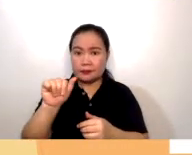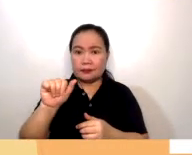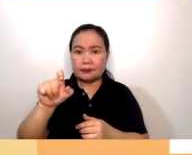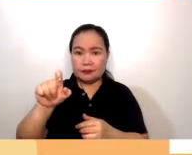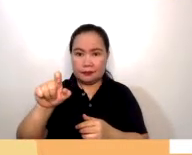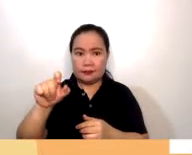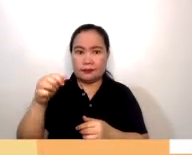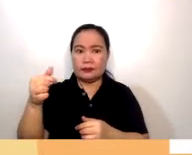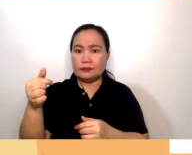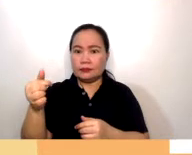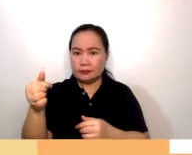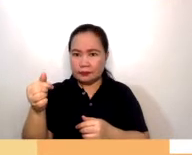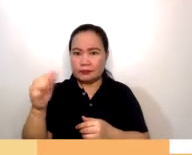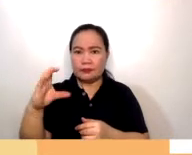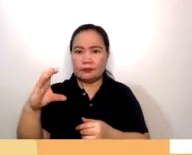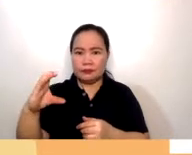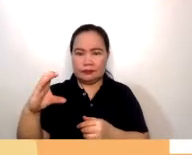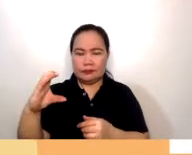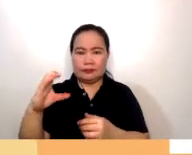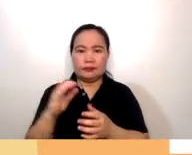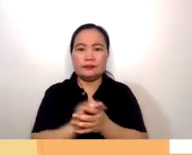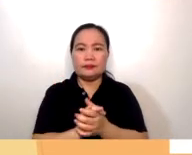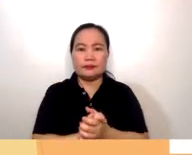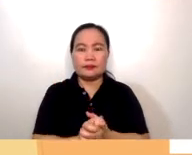negative ax plus c.